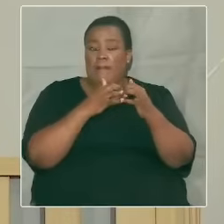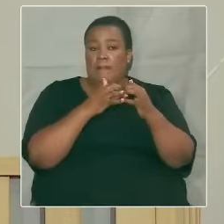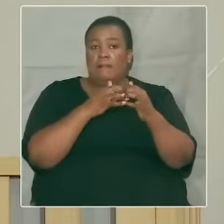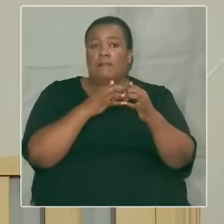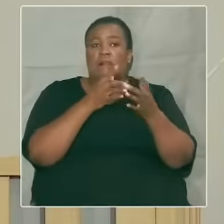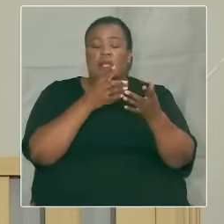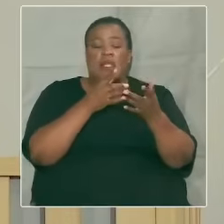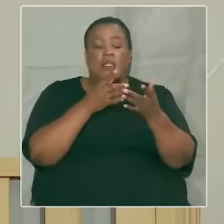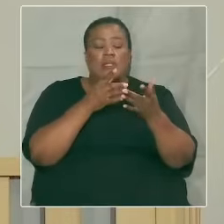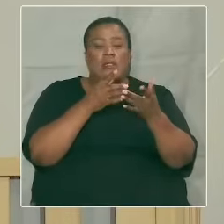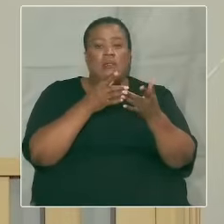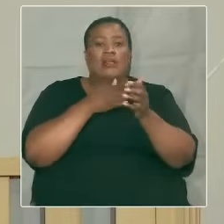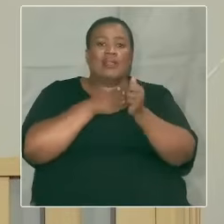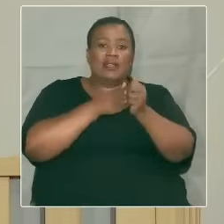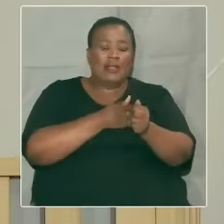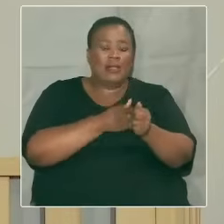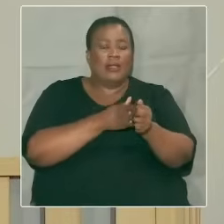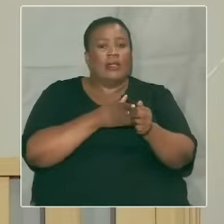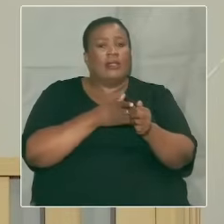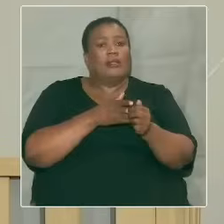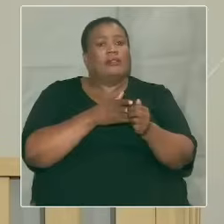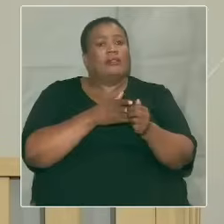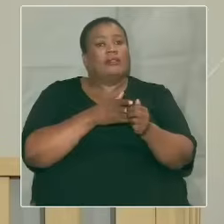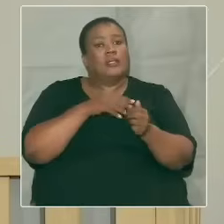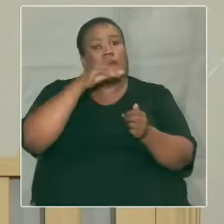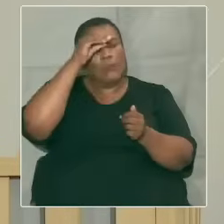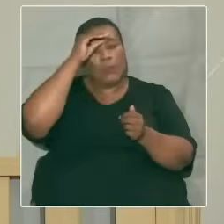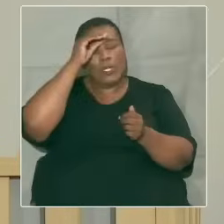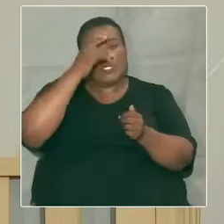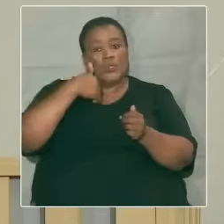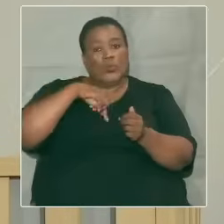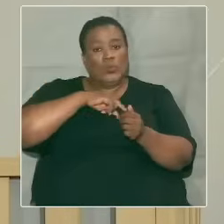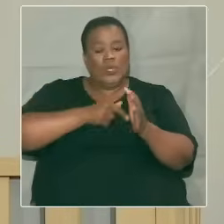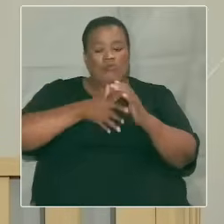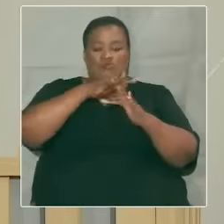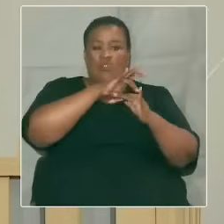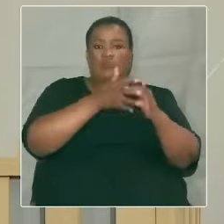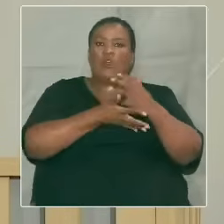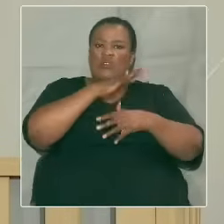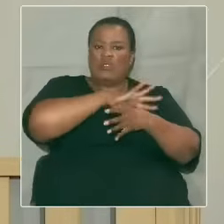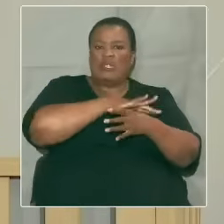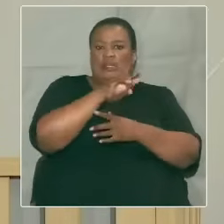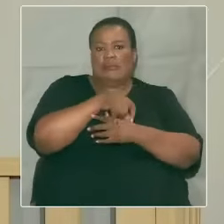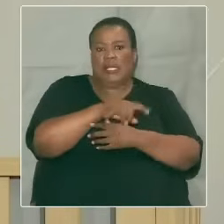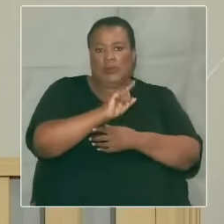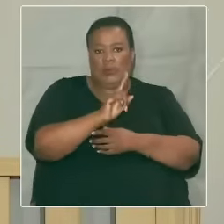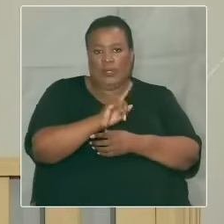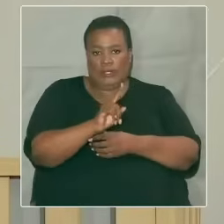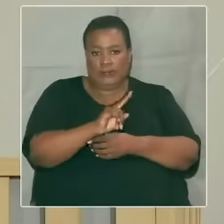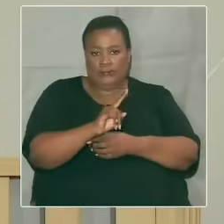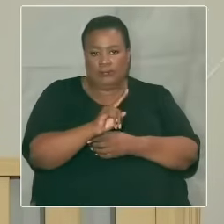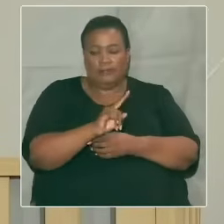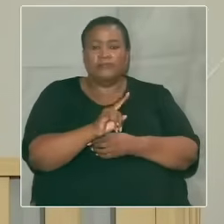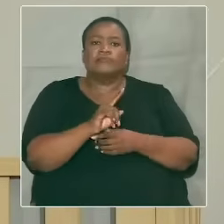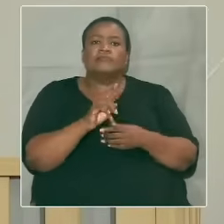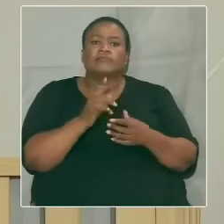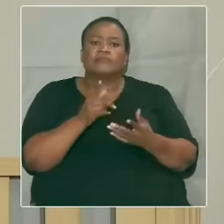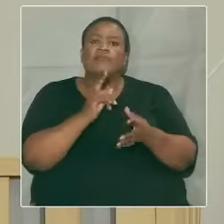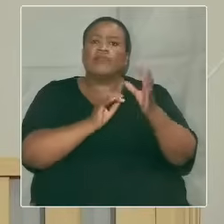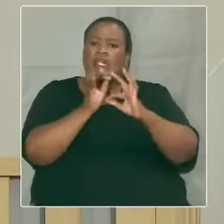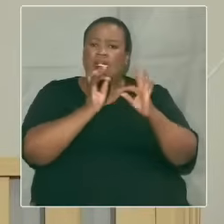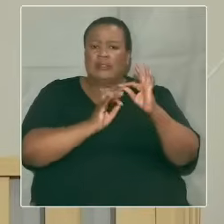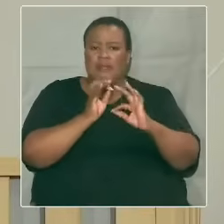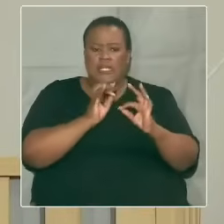us in terms of what we need to prioritize. So it talks more on what is it that we